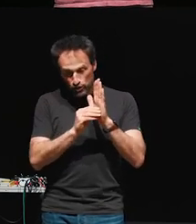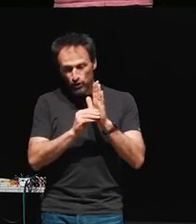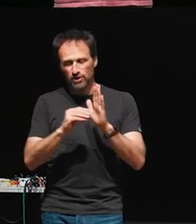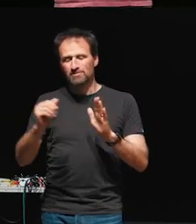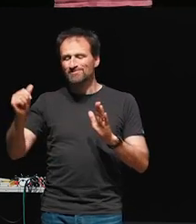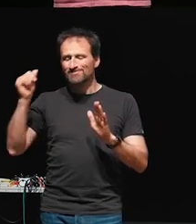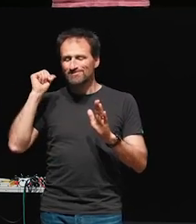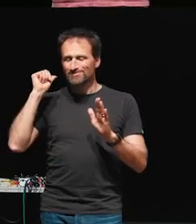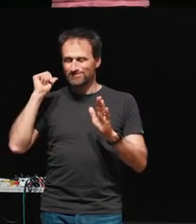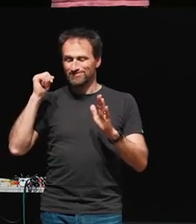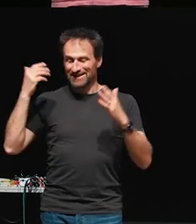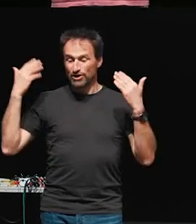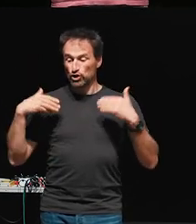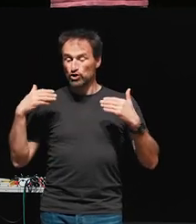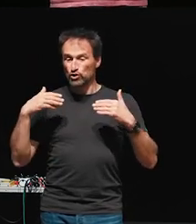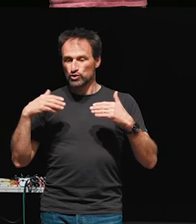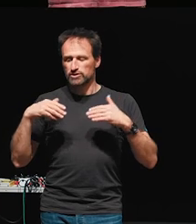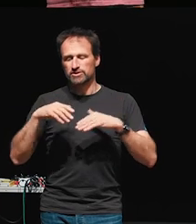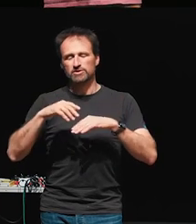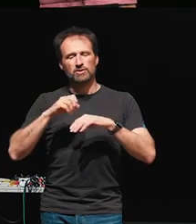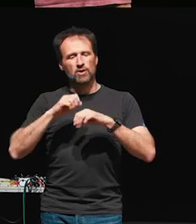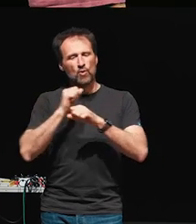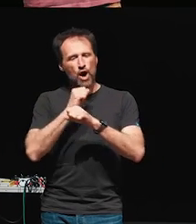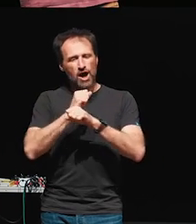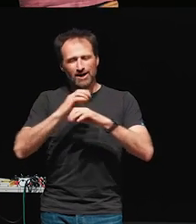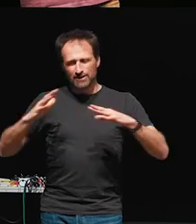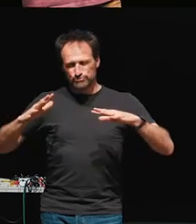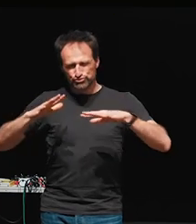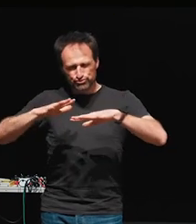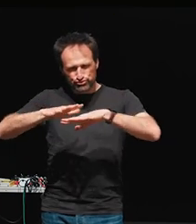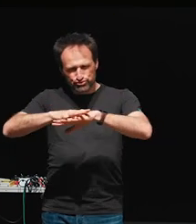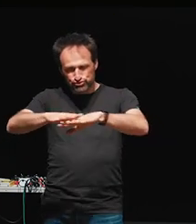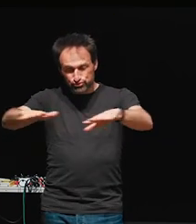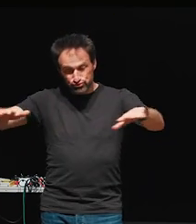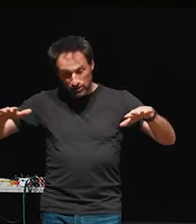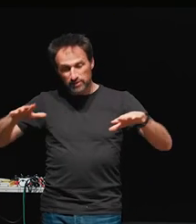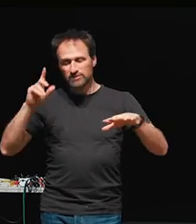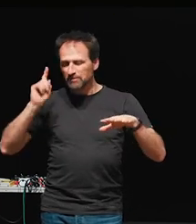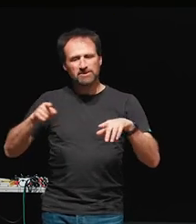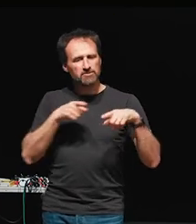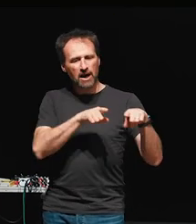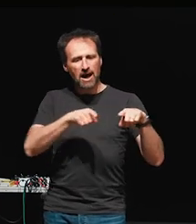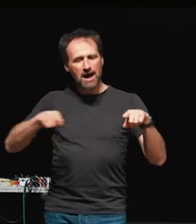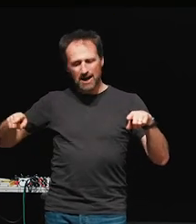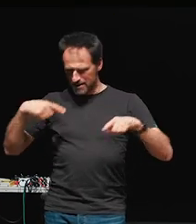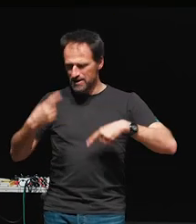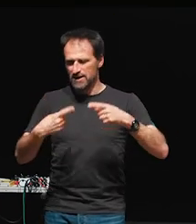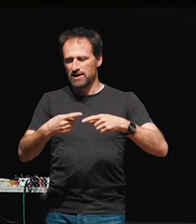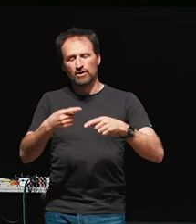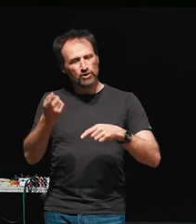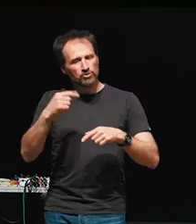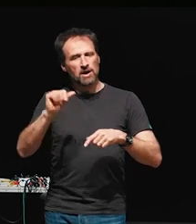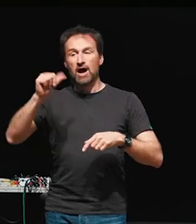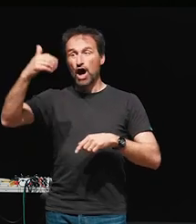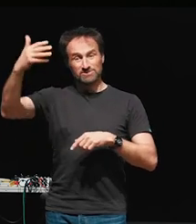In essence, it brings multi-threading to the web. And this is a really, really powerful concept. Except,